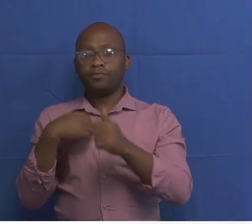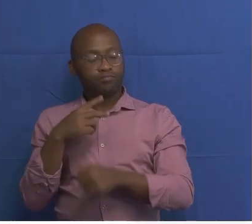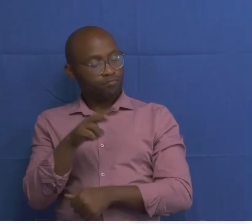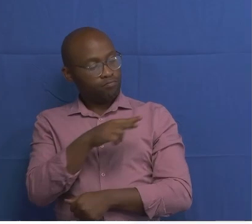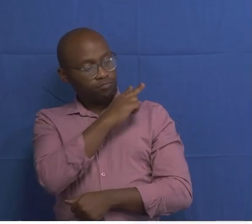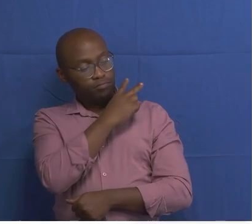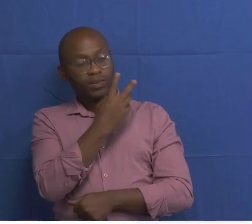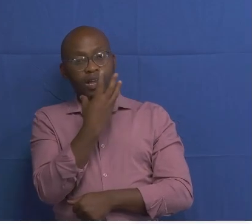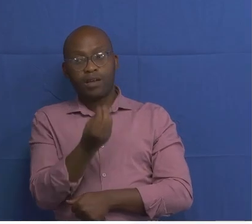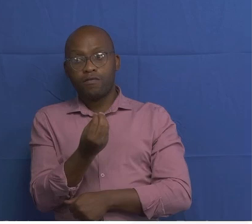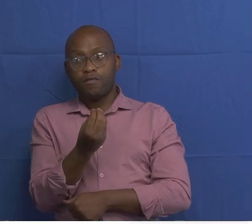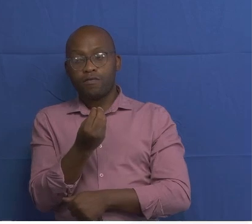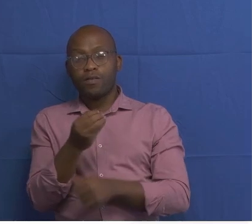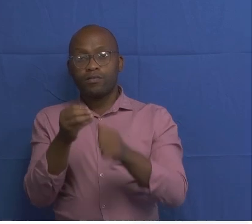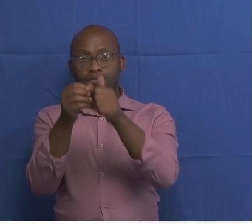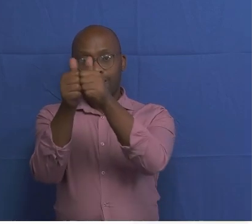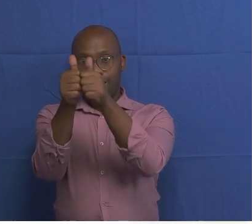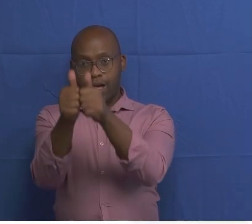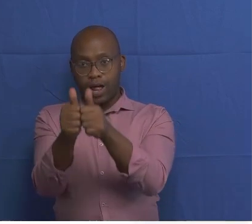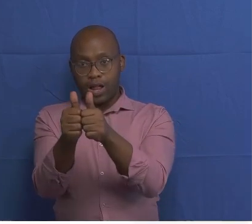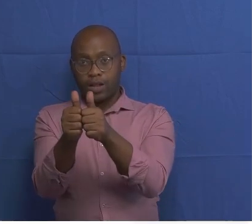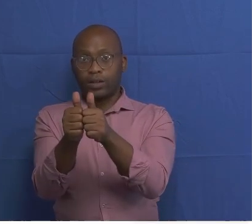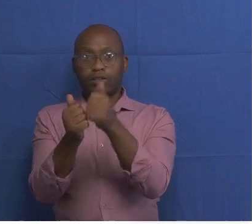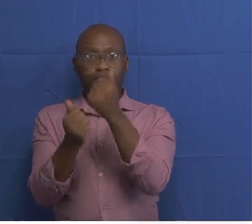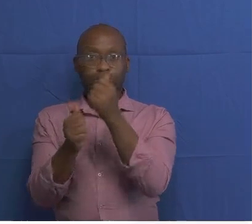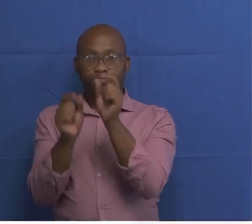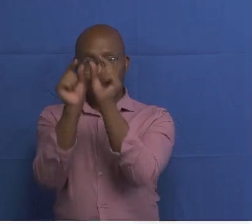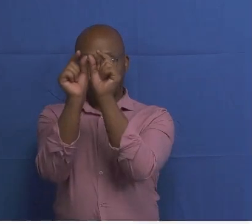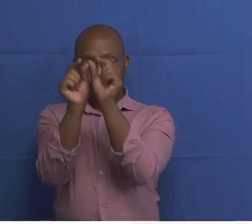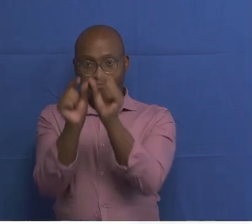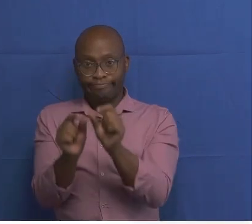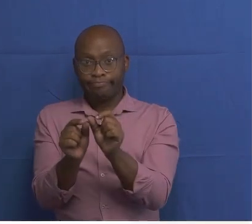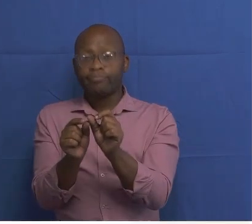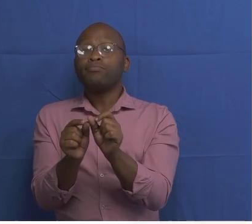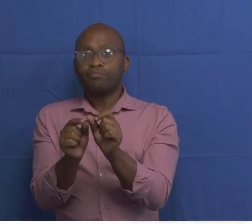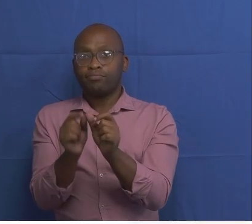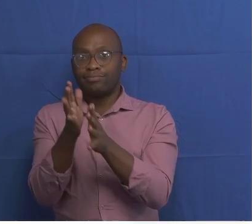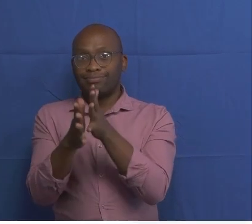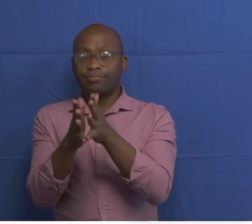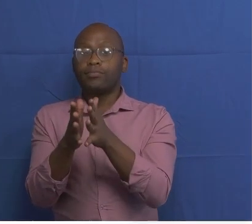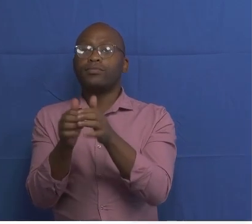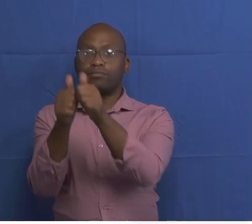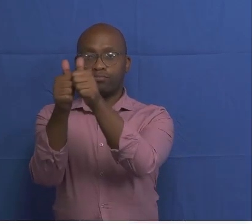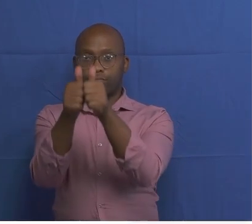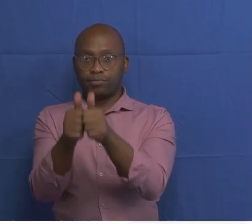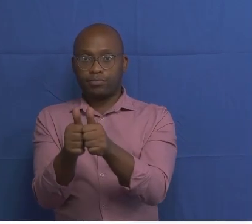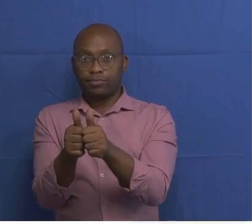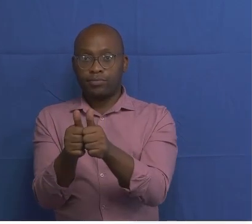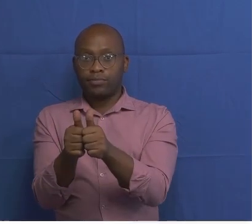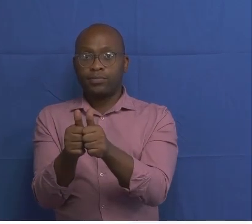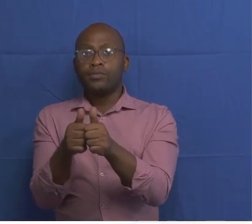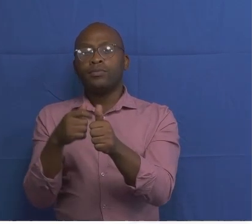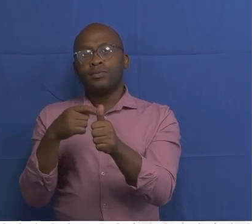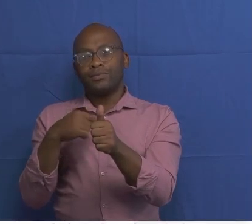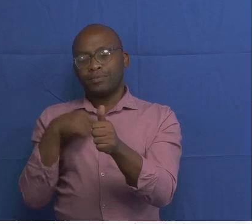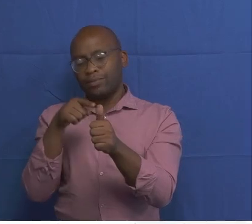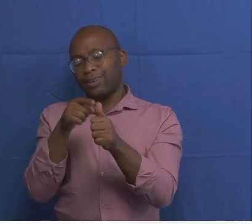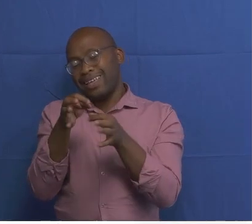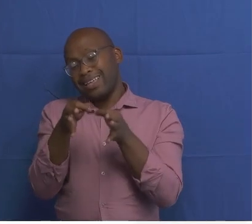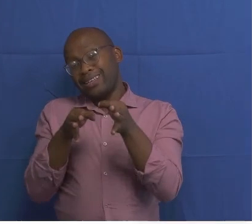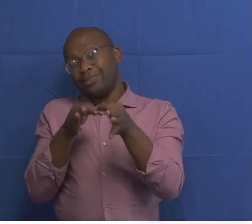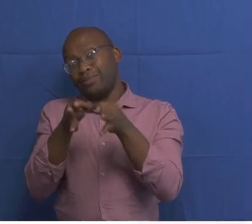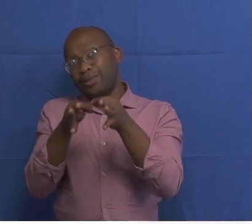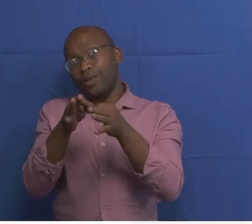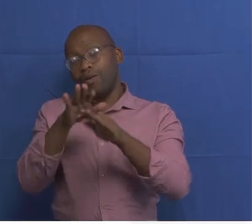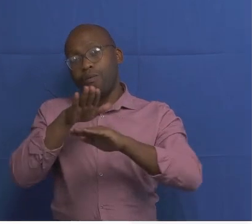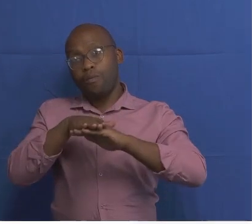us more about alleles. So now the first thing that we are going to talk about in defining alleles more, we are going to talk